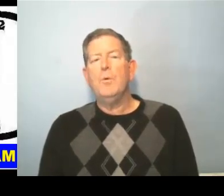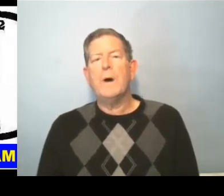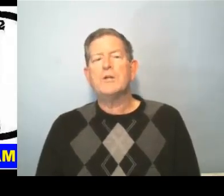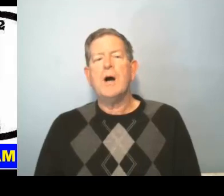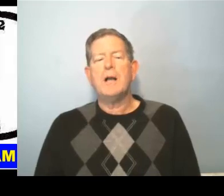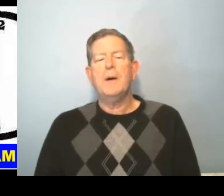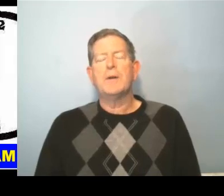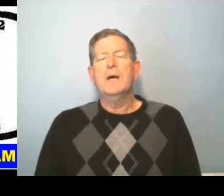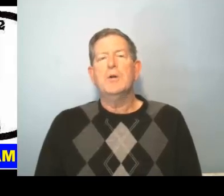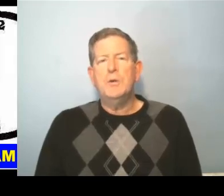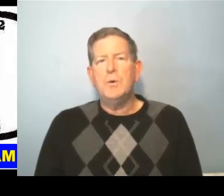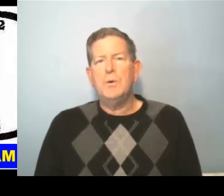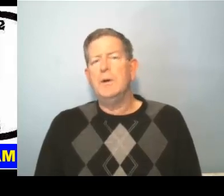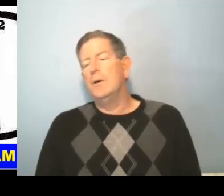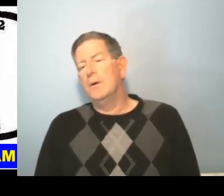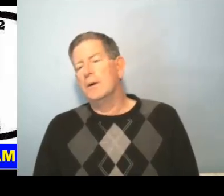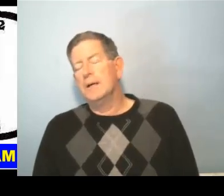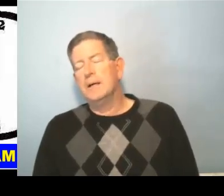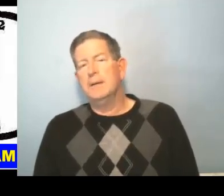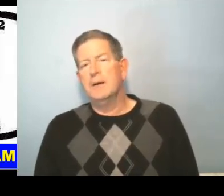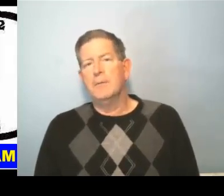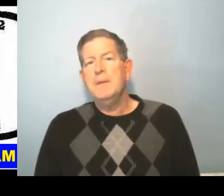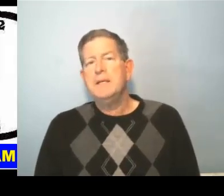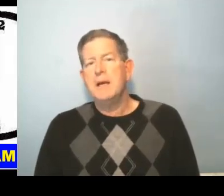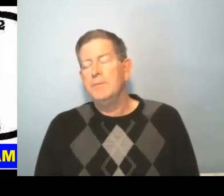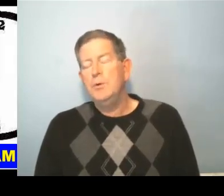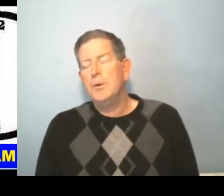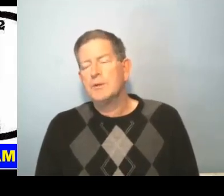If you want to talk about noon or